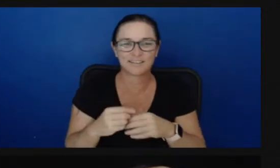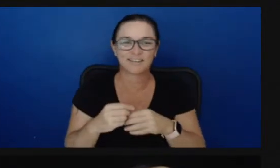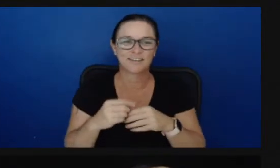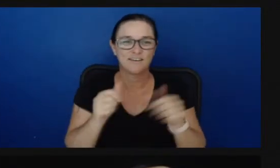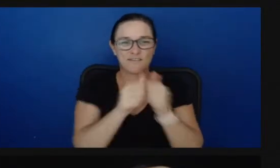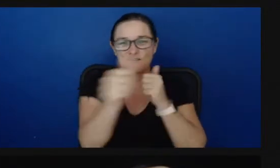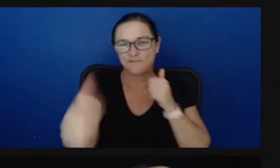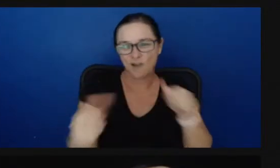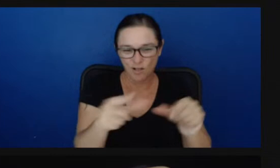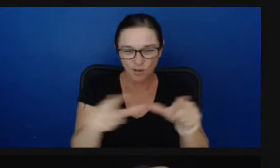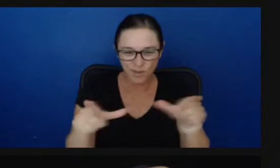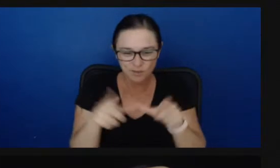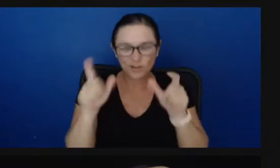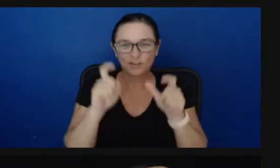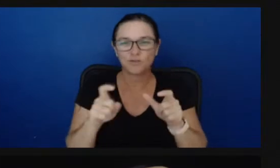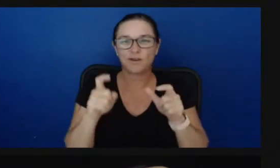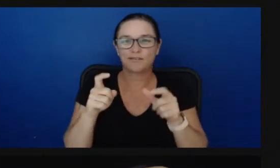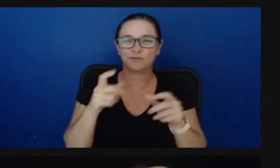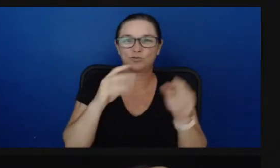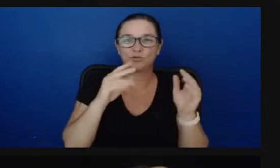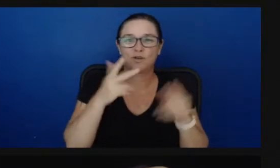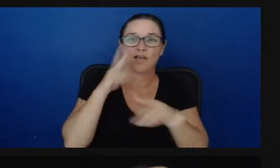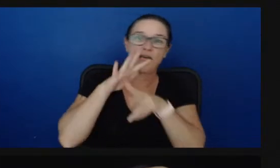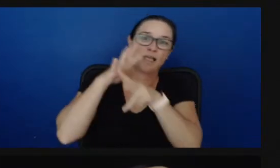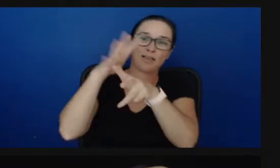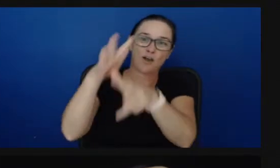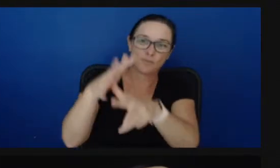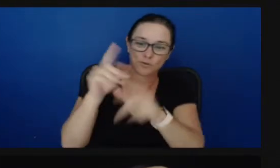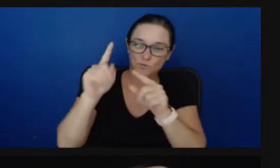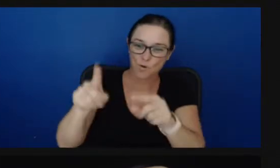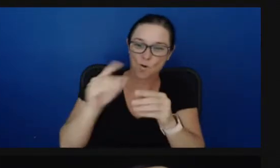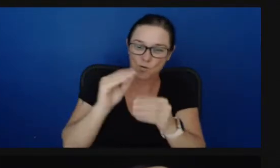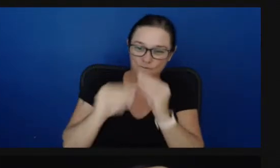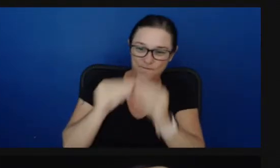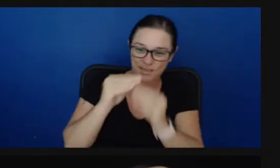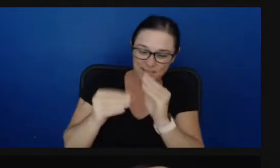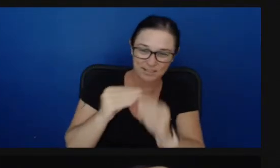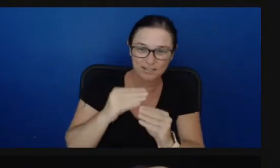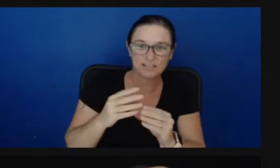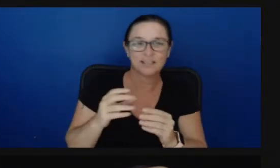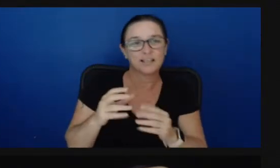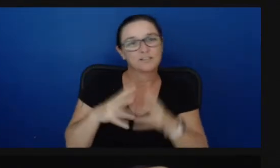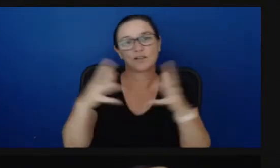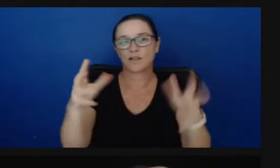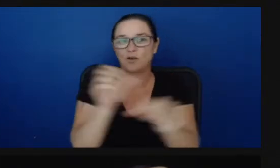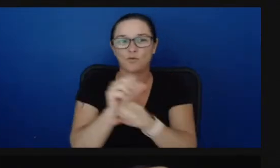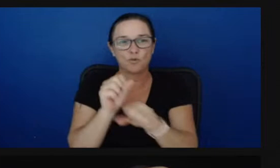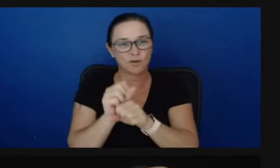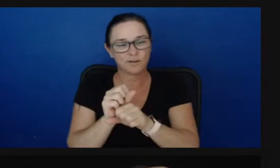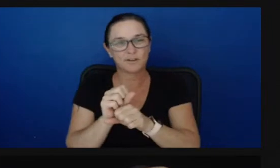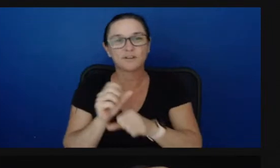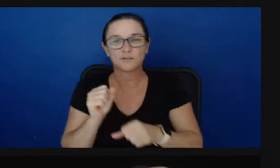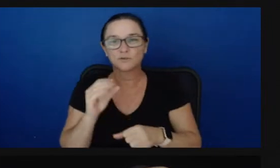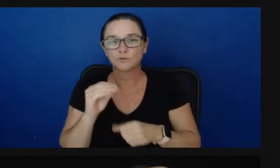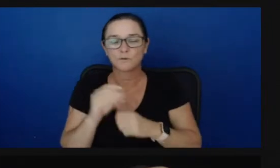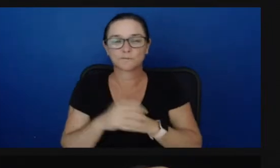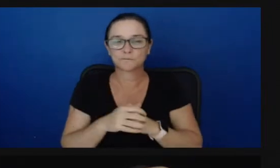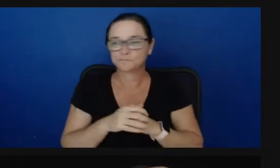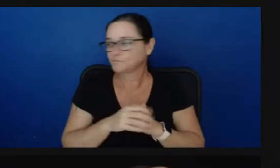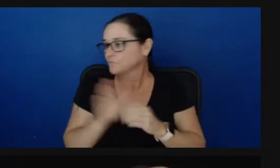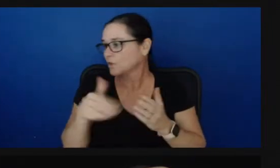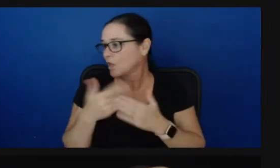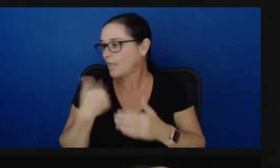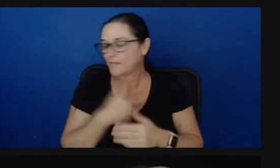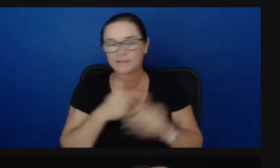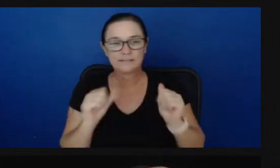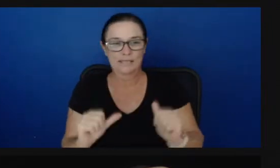to bring all the gear up to repair it. So it's a lot of work, and I know it's involved. I try to share that with you guys so we can all appreciate the